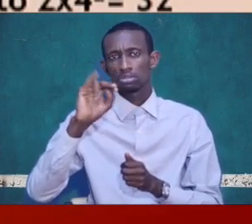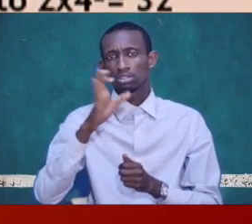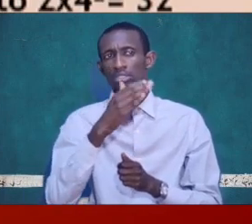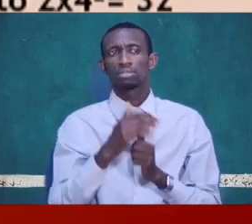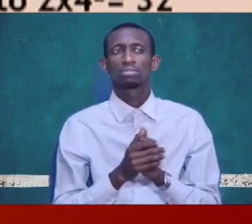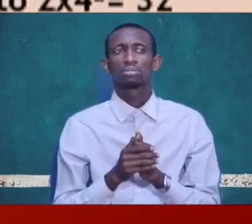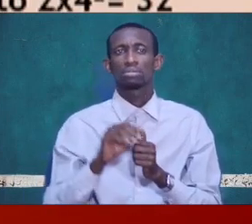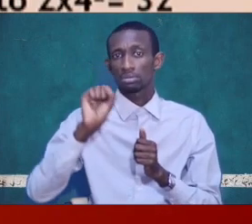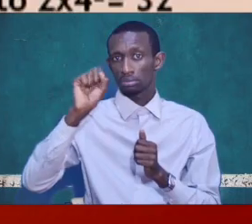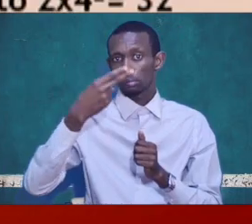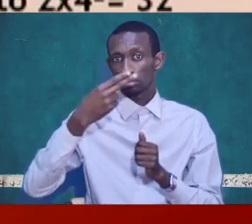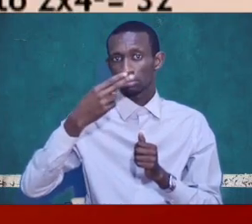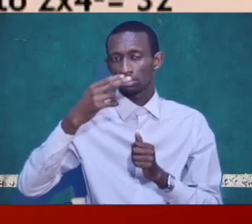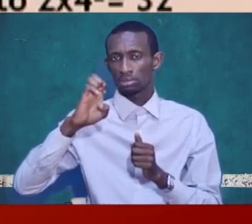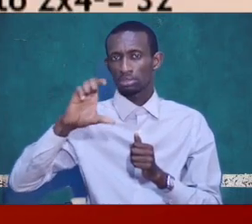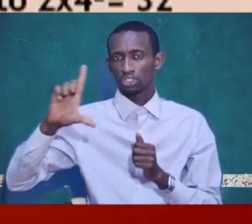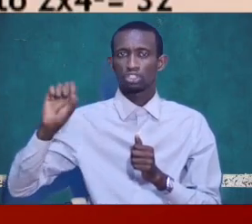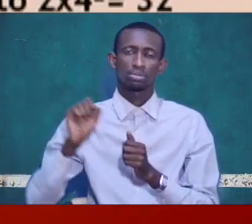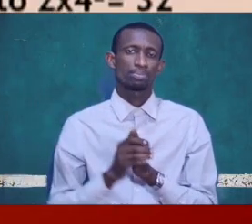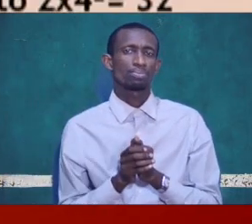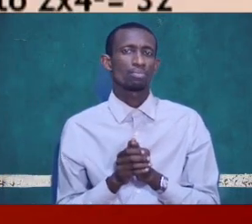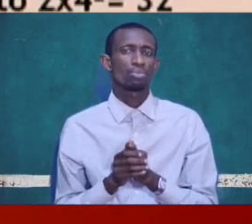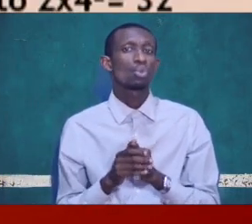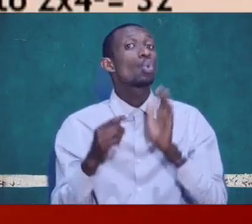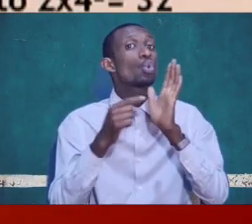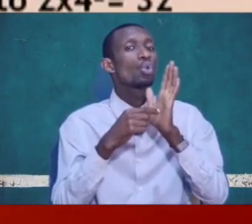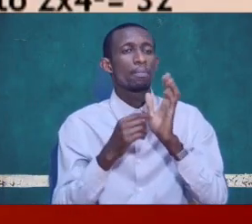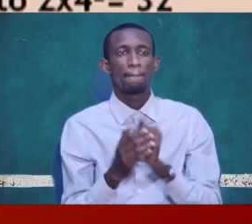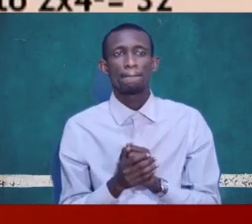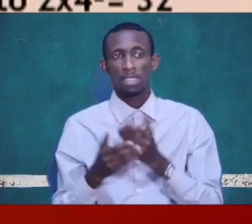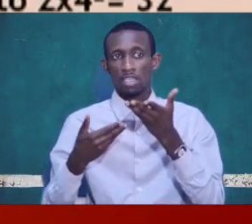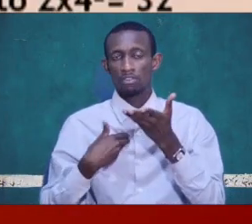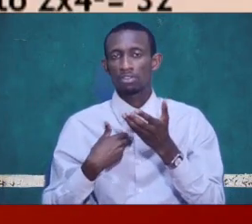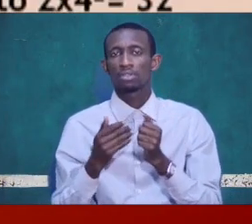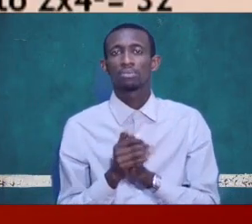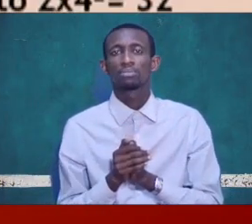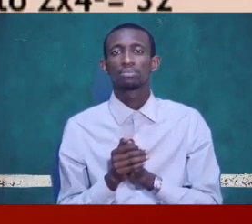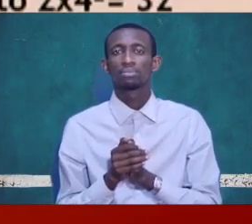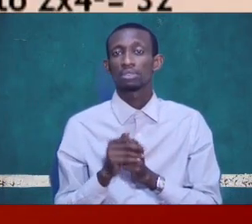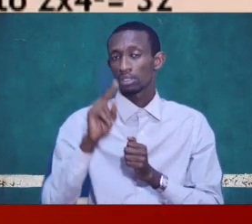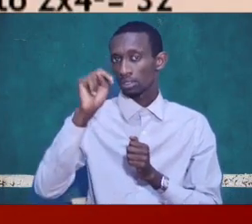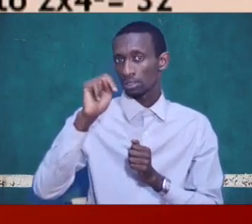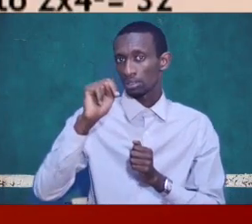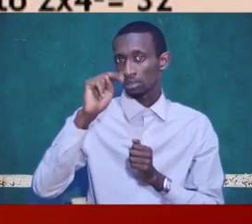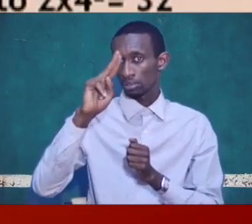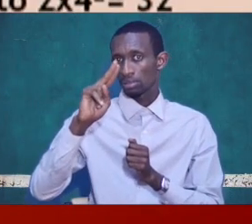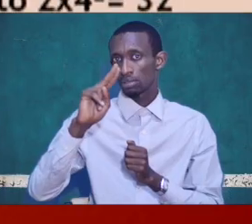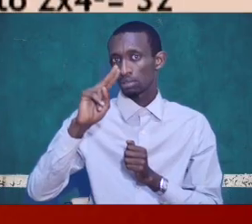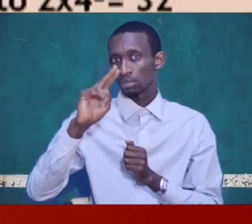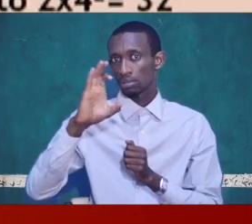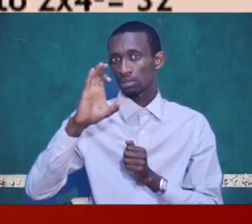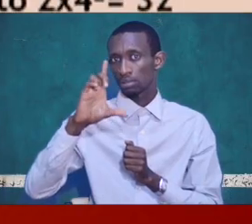have the nucleus here, for example, consider this to be the nucleus,